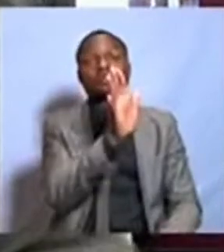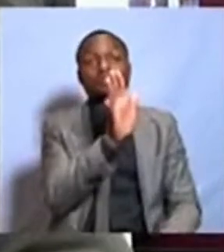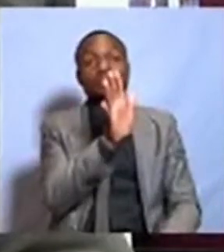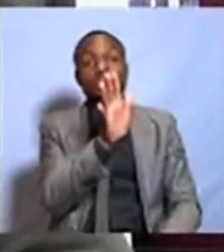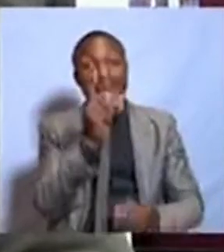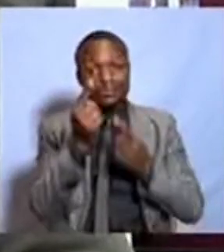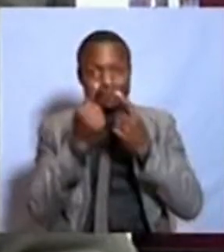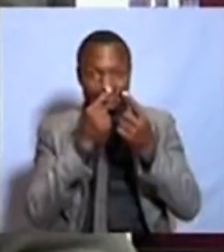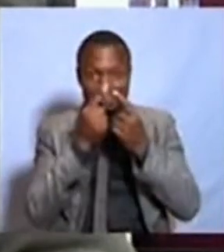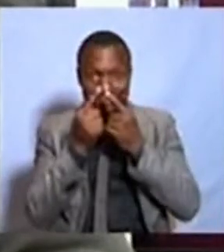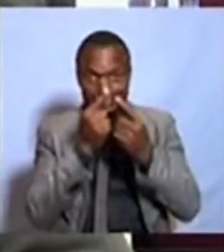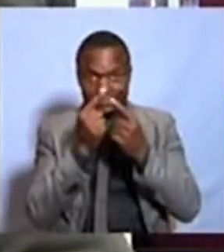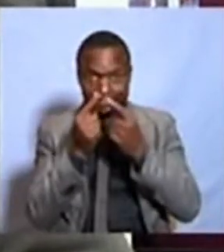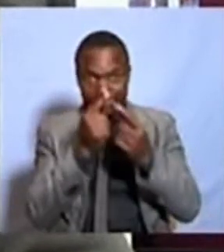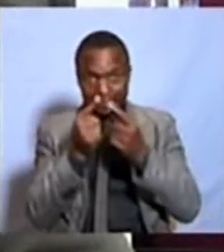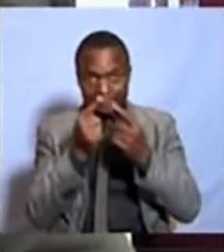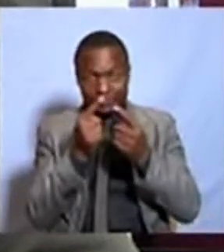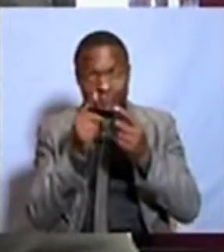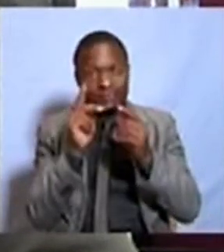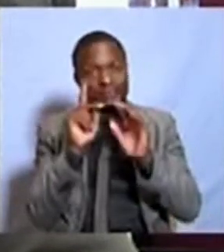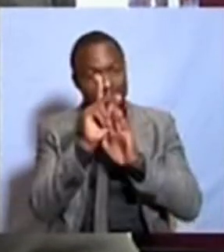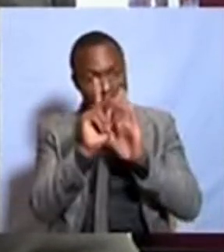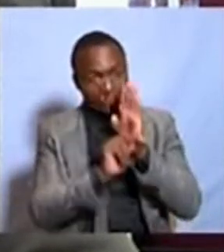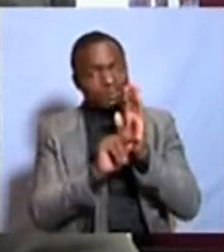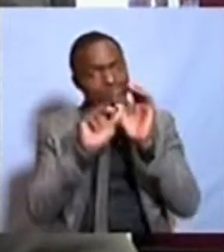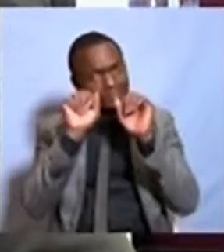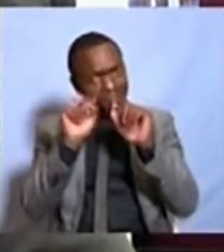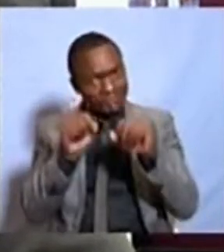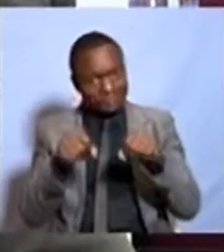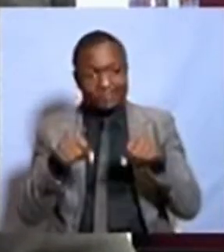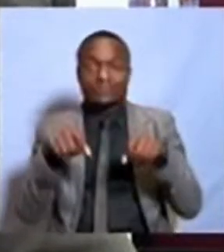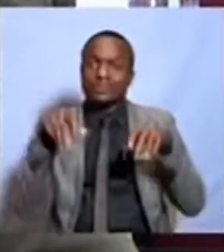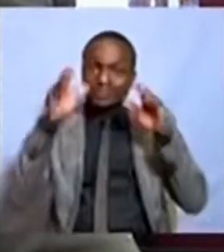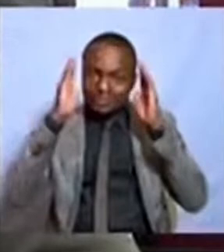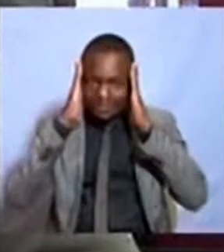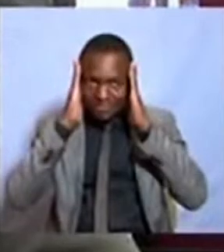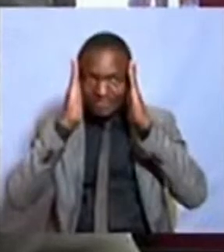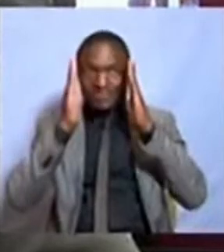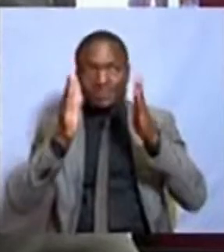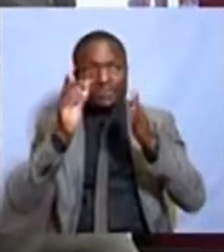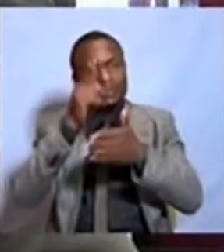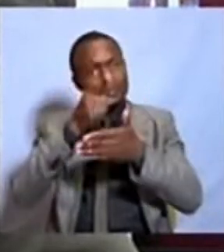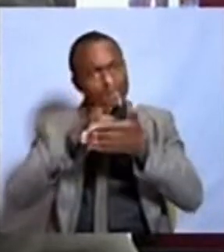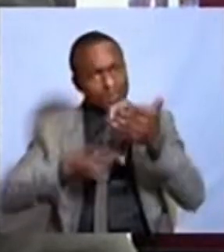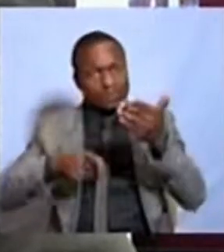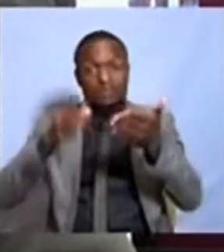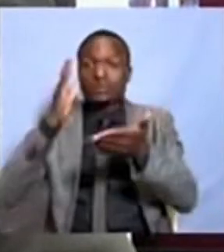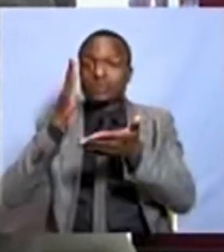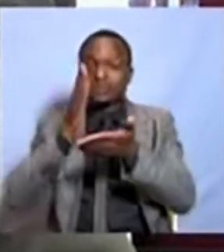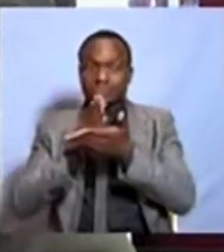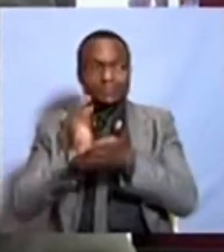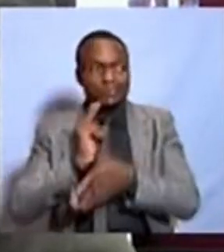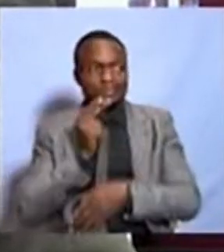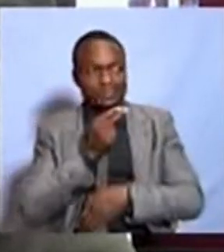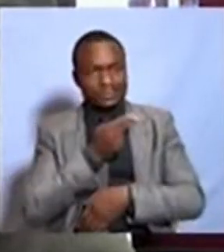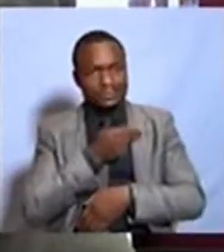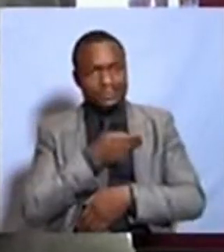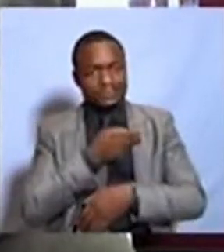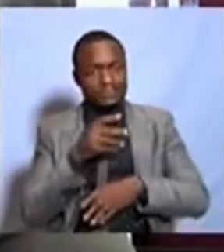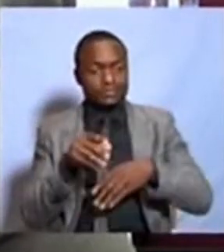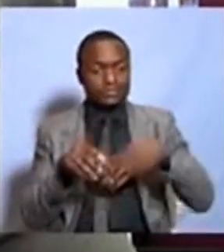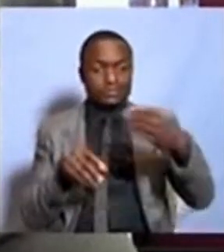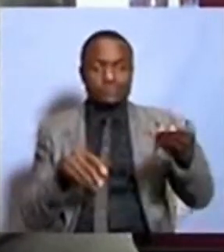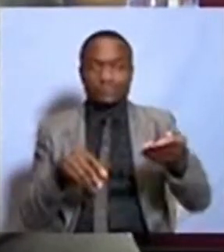talk on the interrogating the policies, wouldn't you be focusing on what is stopping us from spending